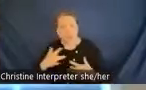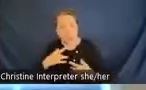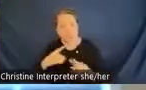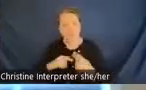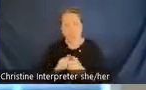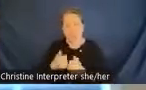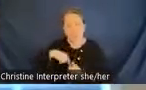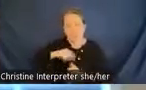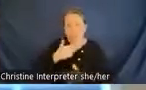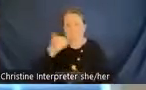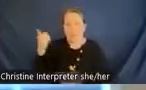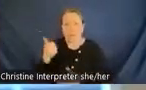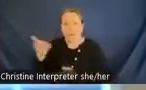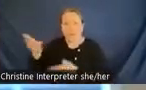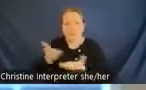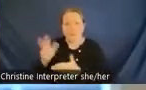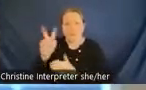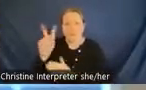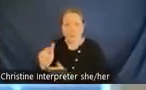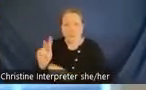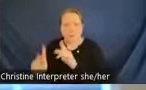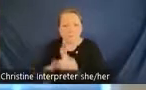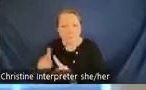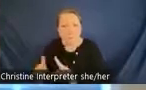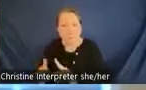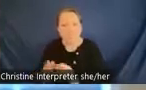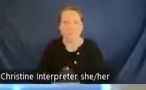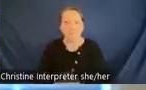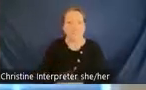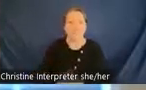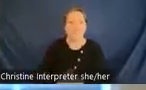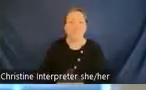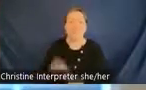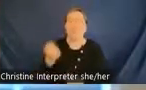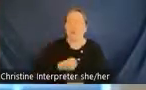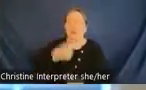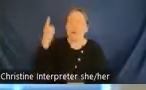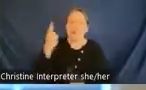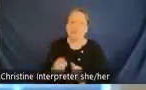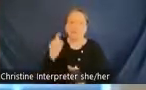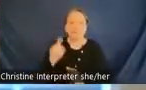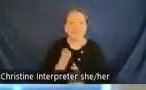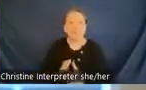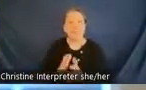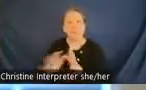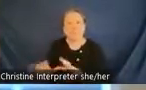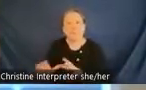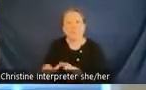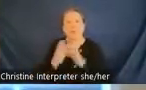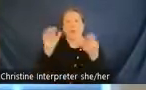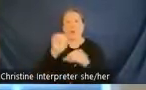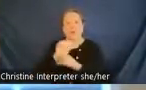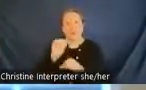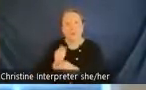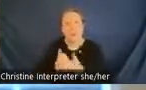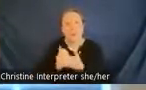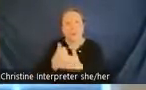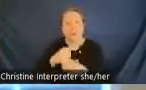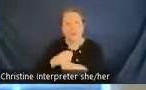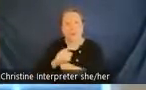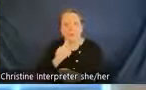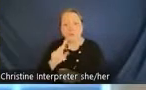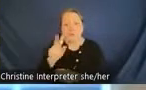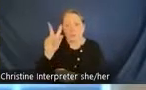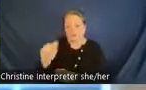better serve Vermonters. And we know there's a ton of work to be done to ensure that Vermonters with disability have